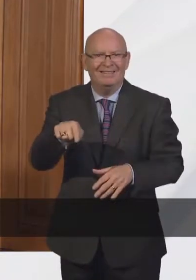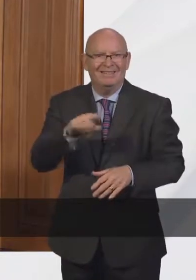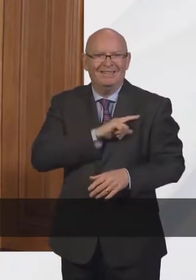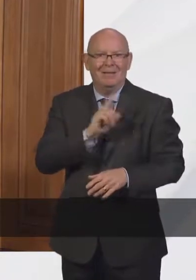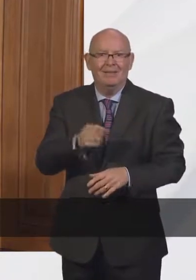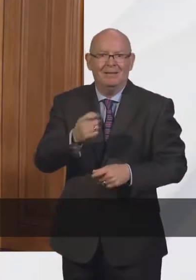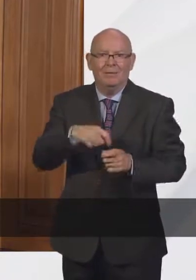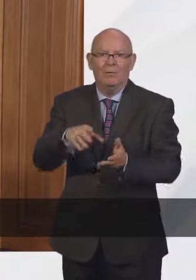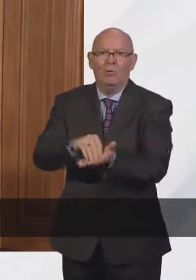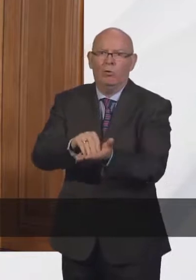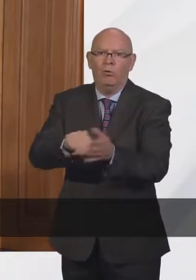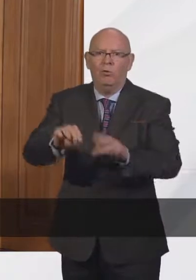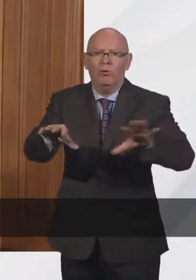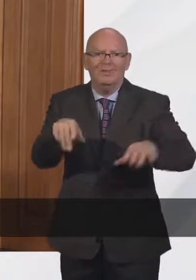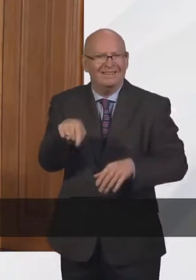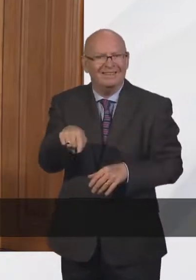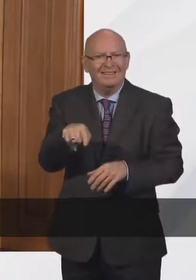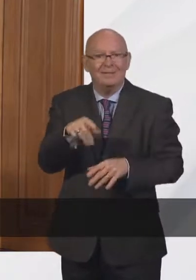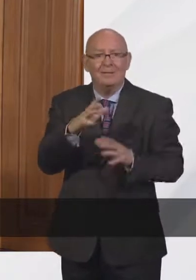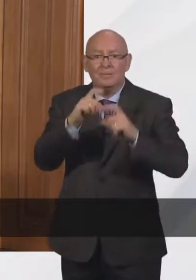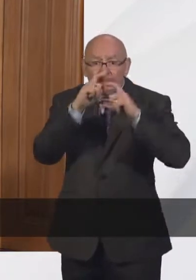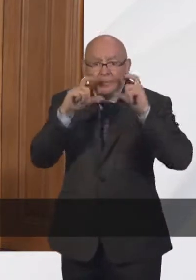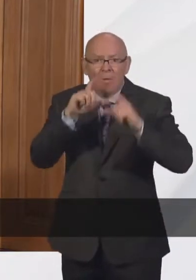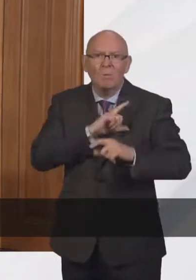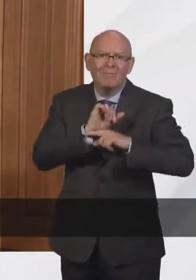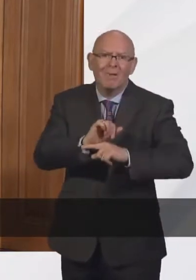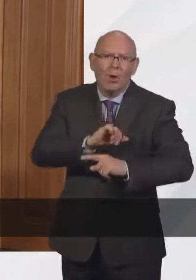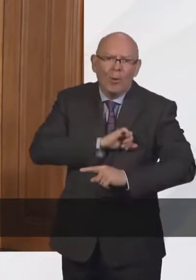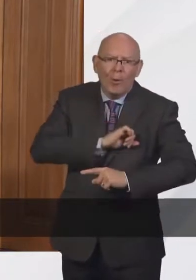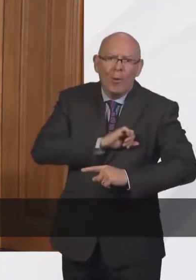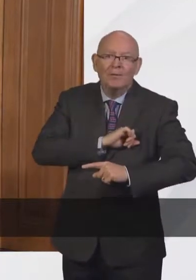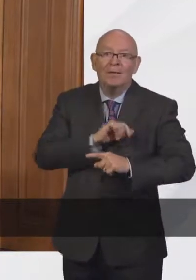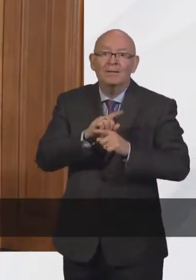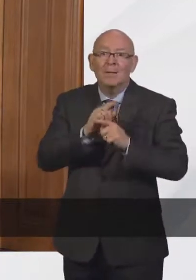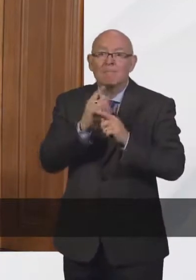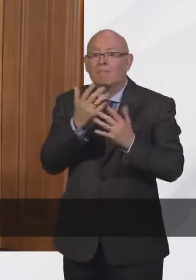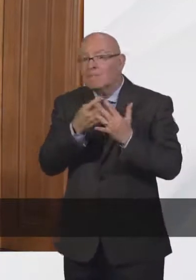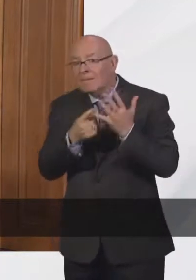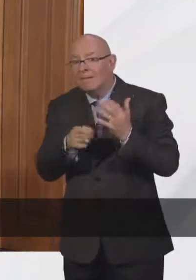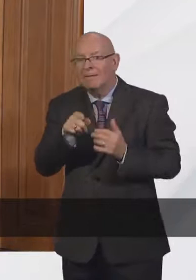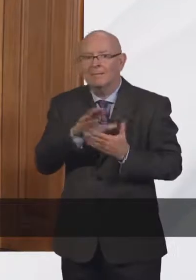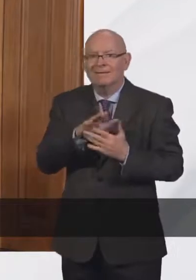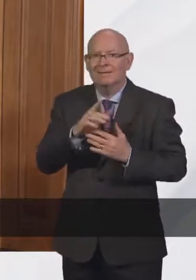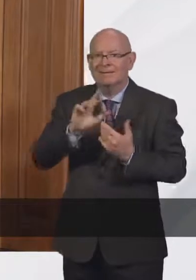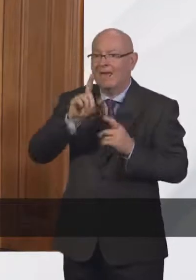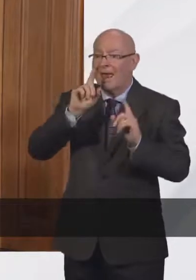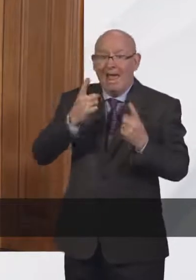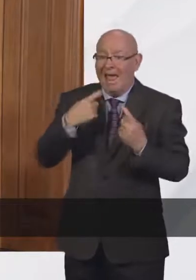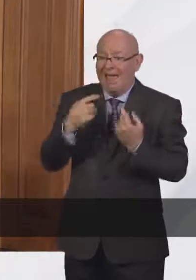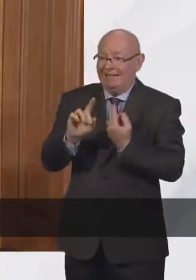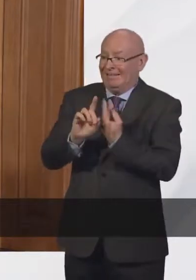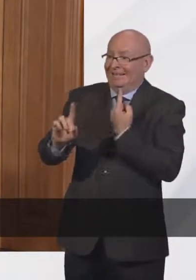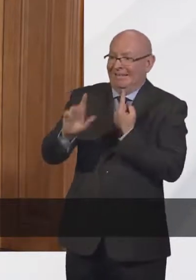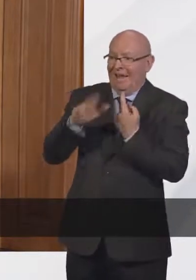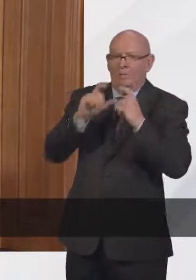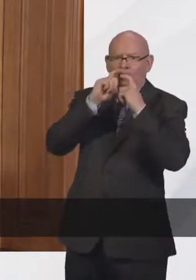made today are around the way in which we reduce the risk of transmitting between one household